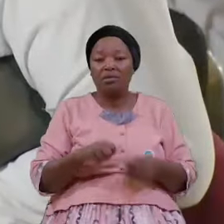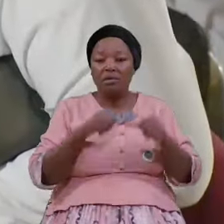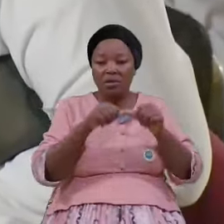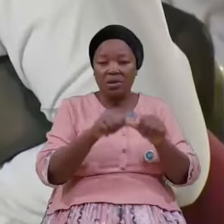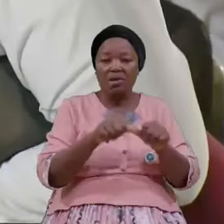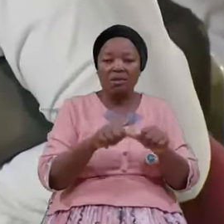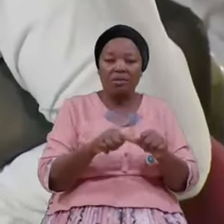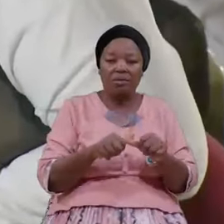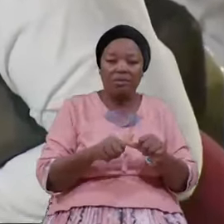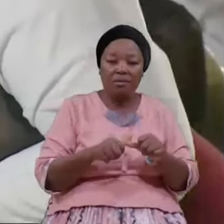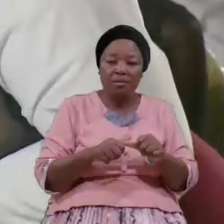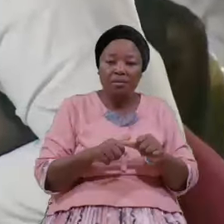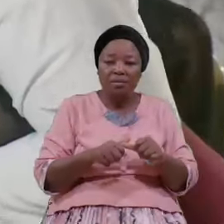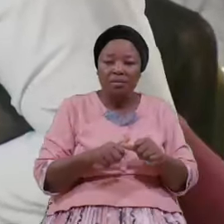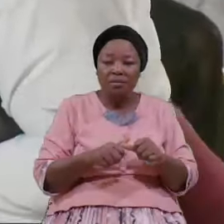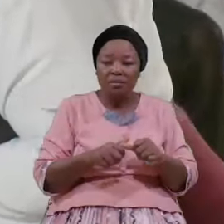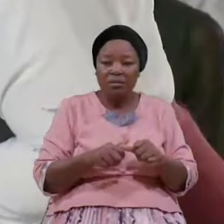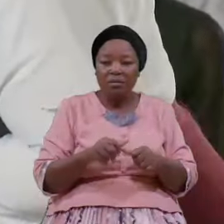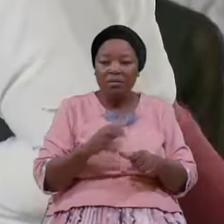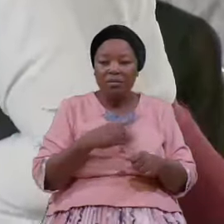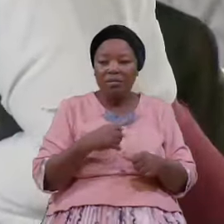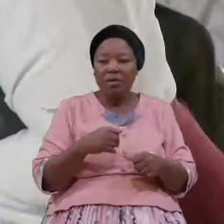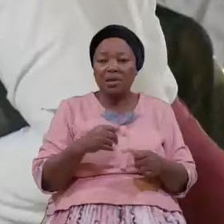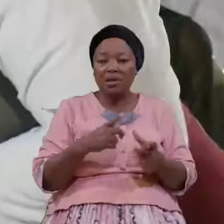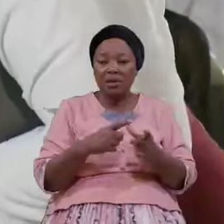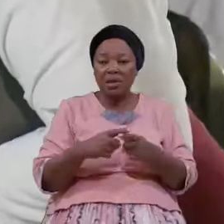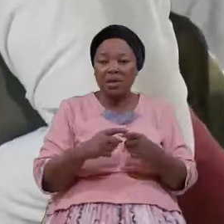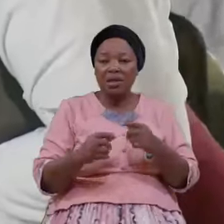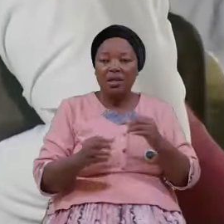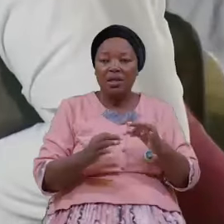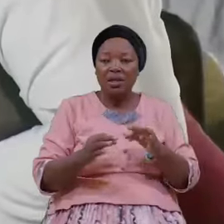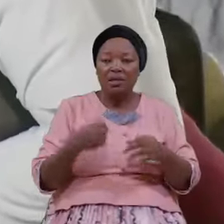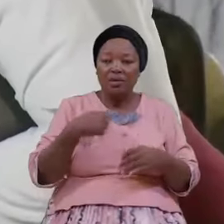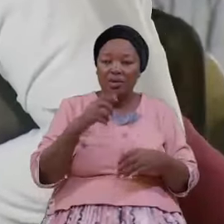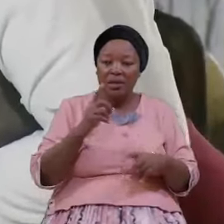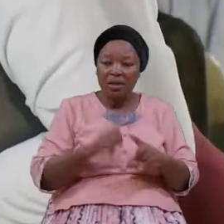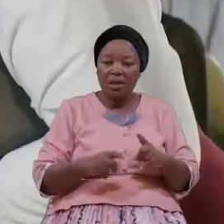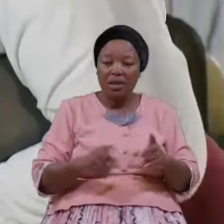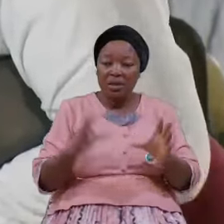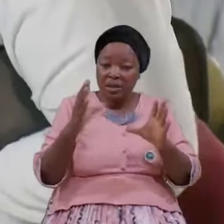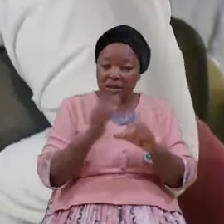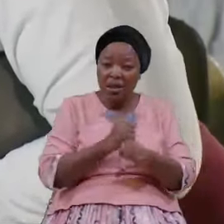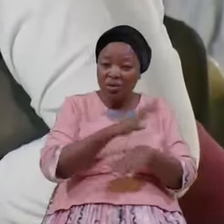and get, if we cannot capture all the canvas, let's get as much as we can.